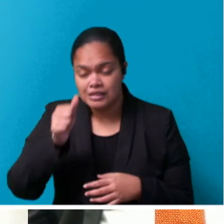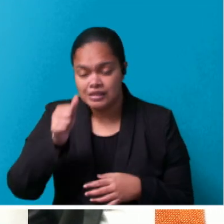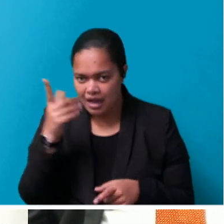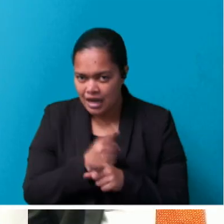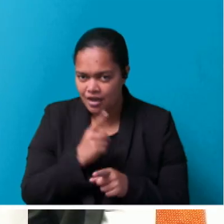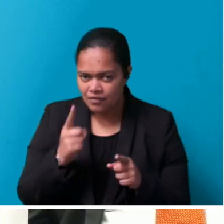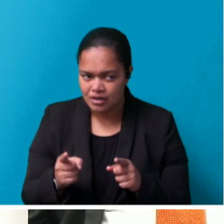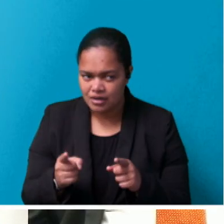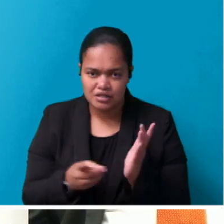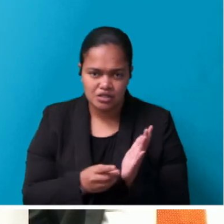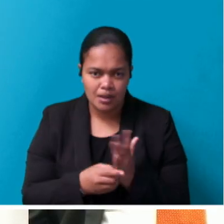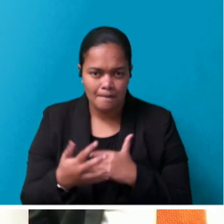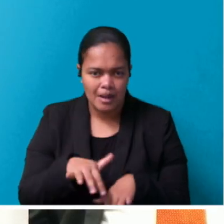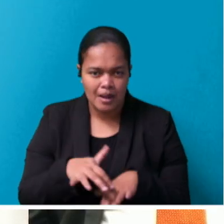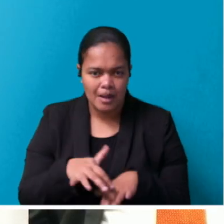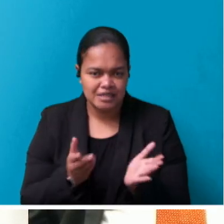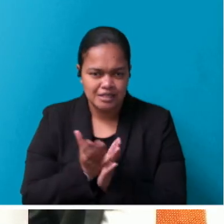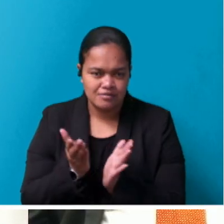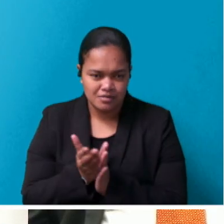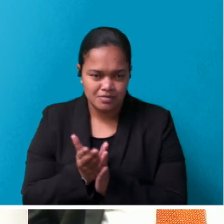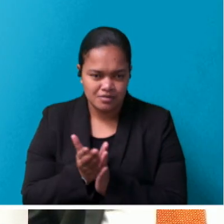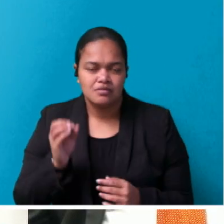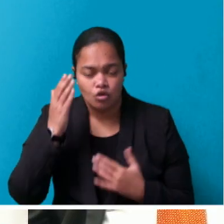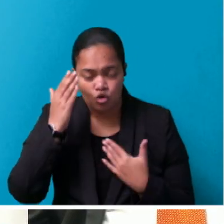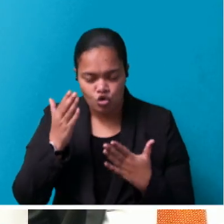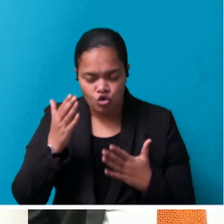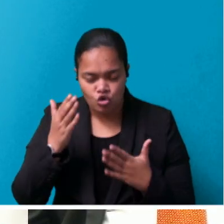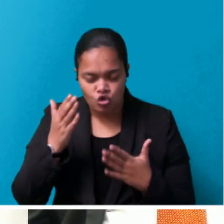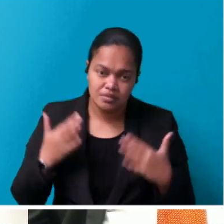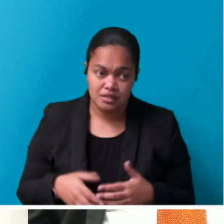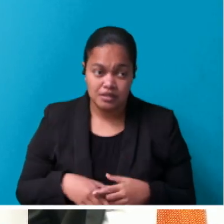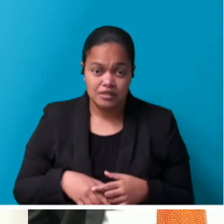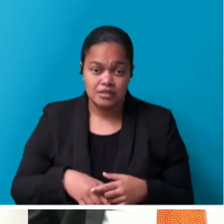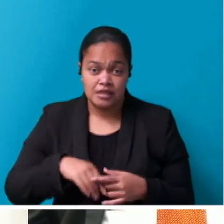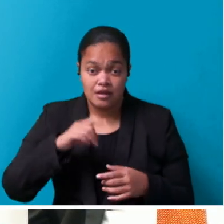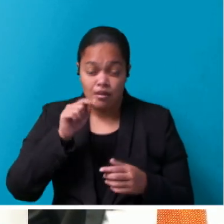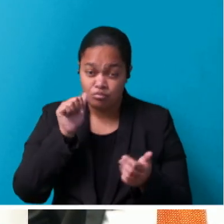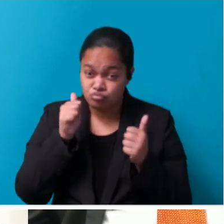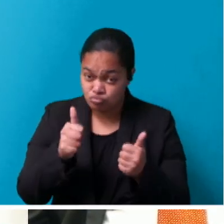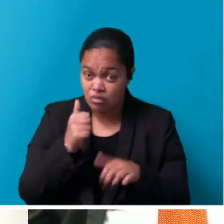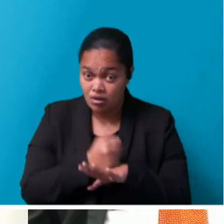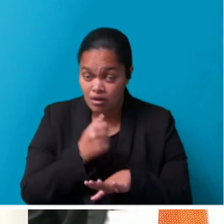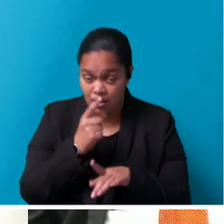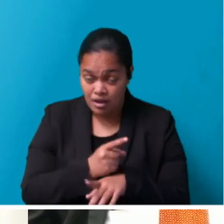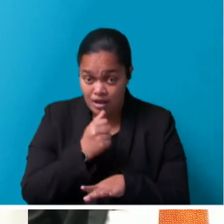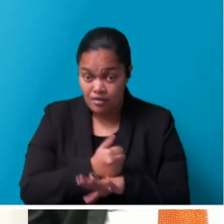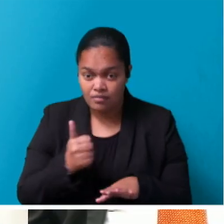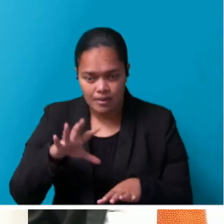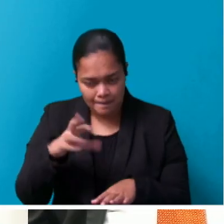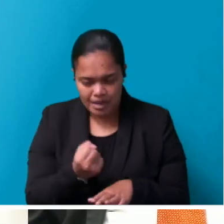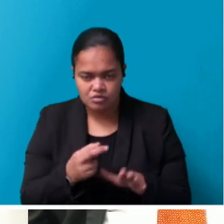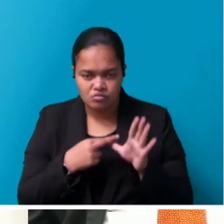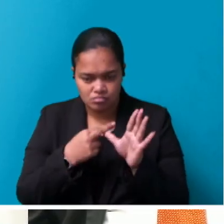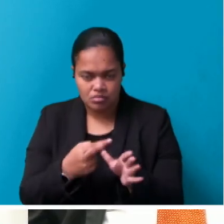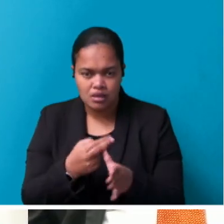digital public services. Mr. Honorable Speaker, an effective government must be responsive, transparent,